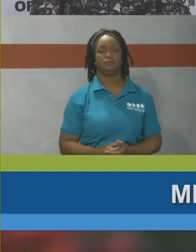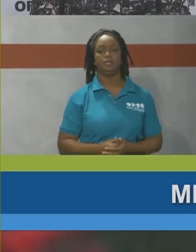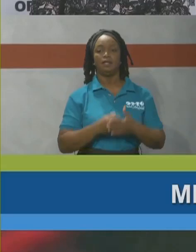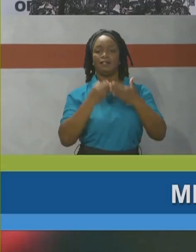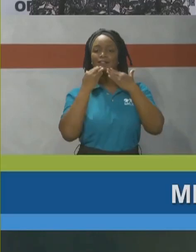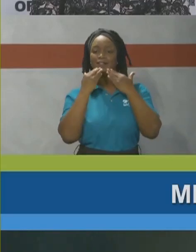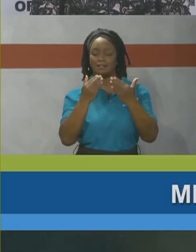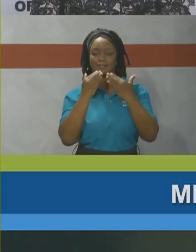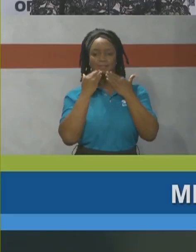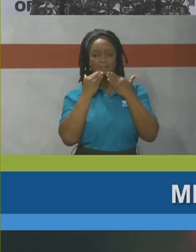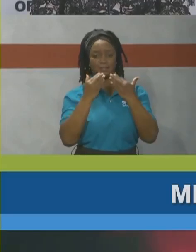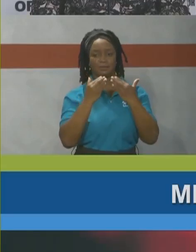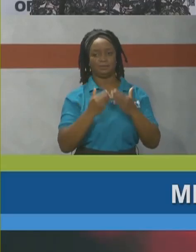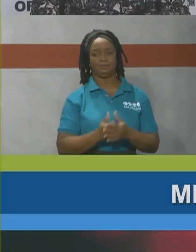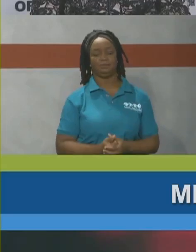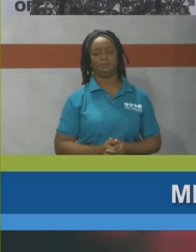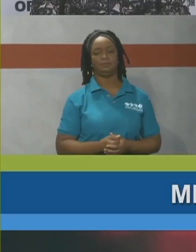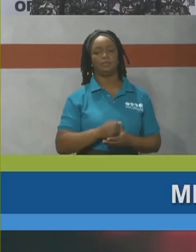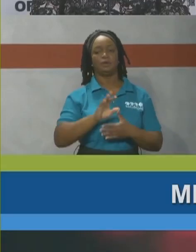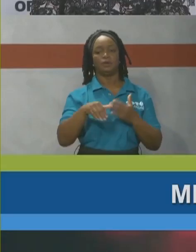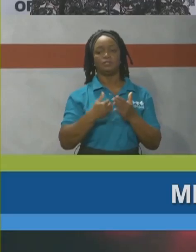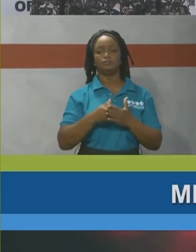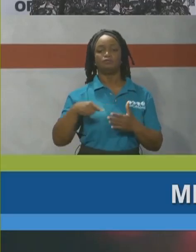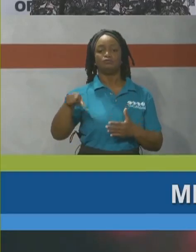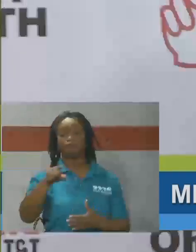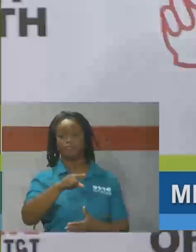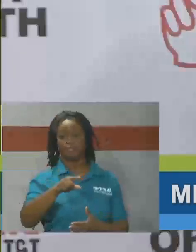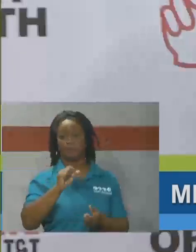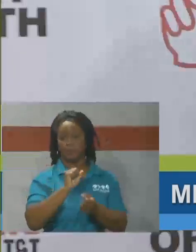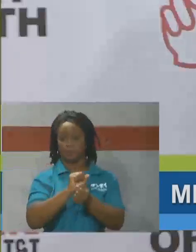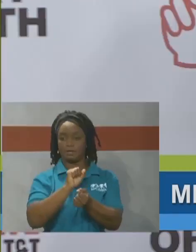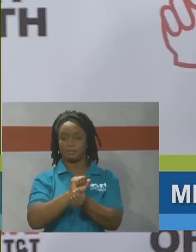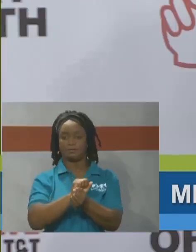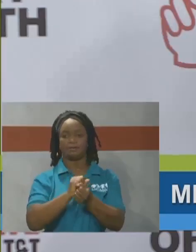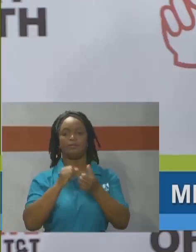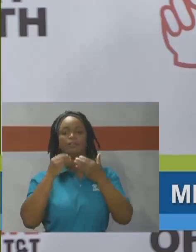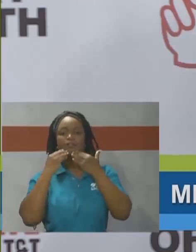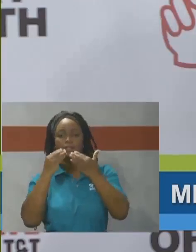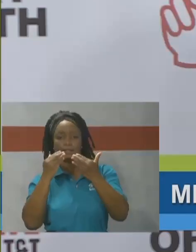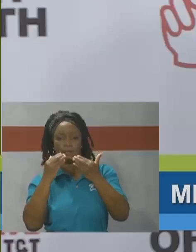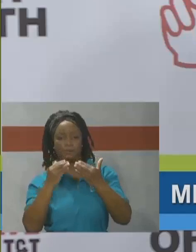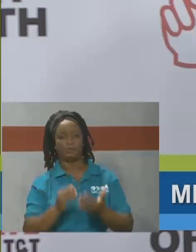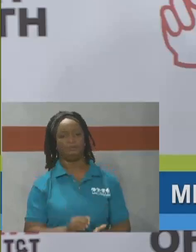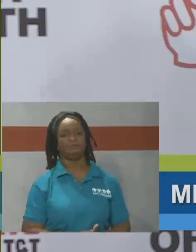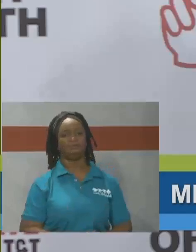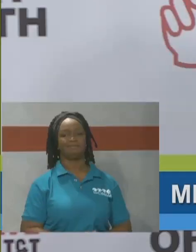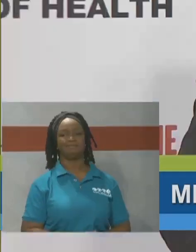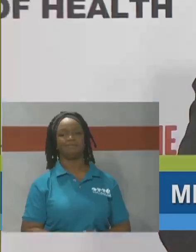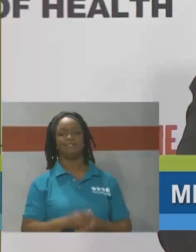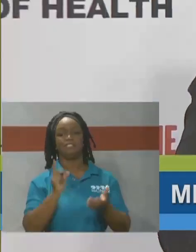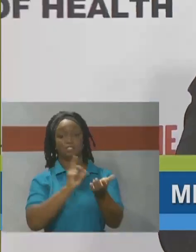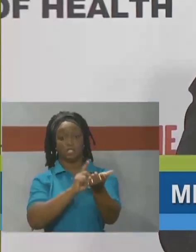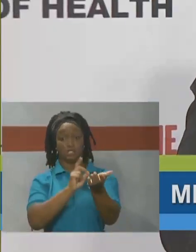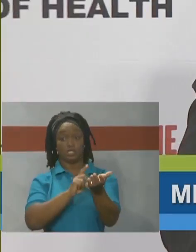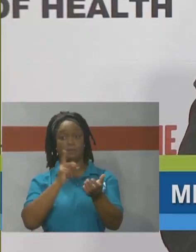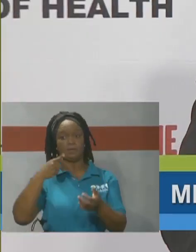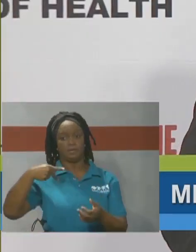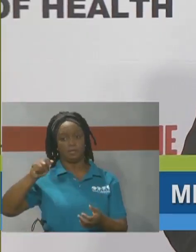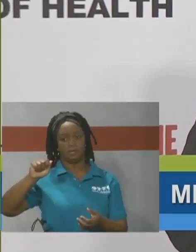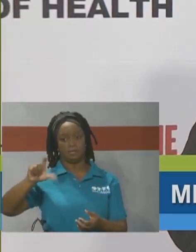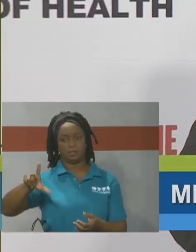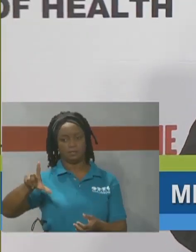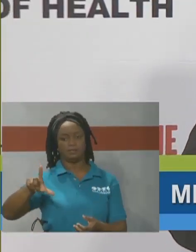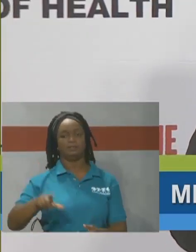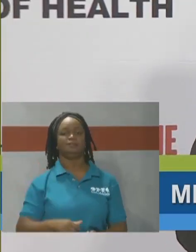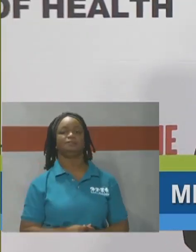show appreciation to all of you guys who have been doing the same. Thank you. And thank you very much, Dr. Paul. We close off this